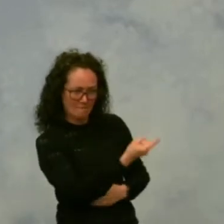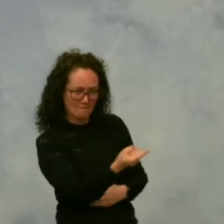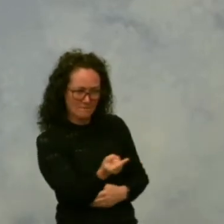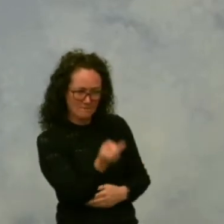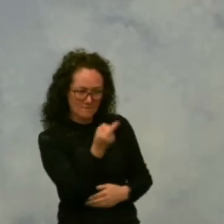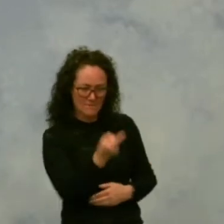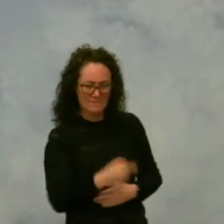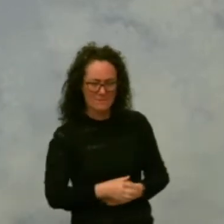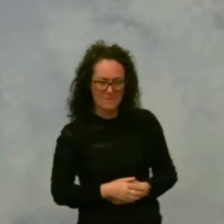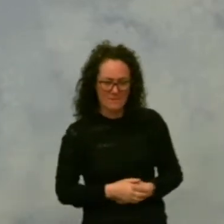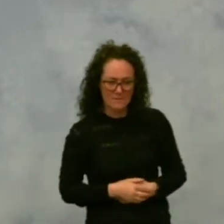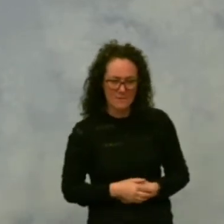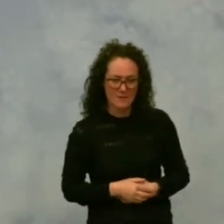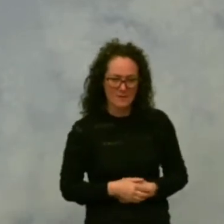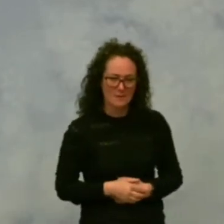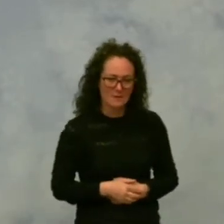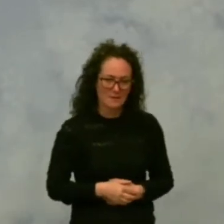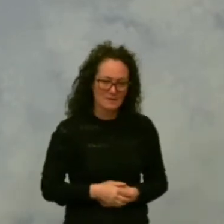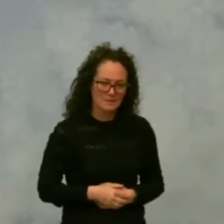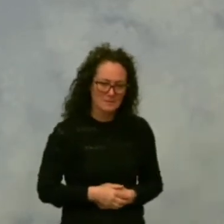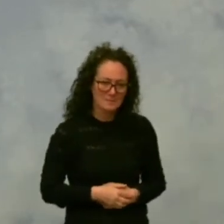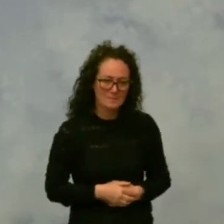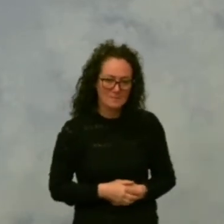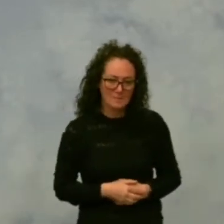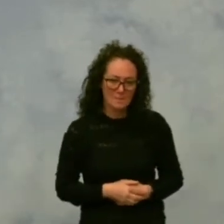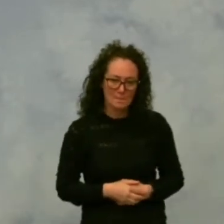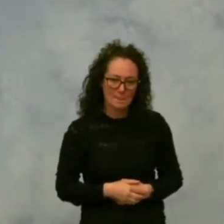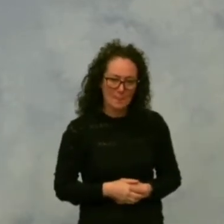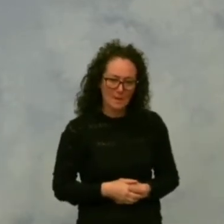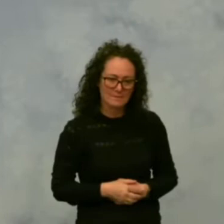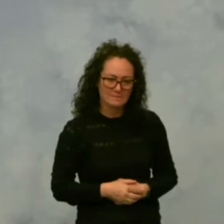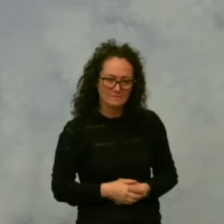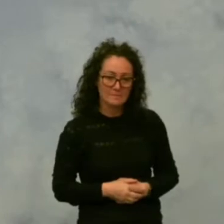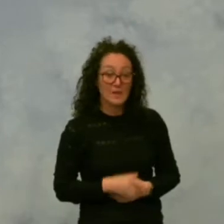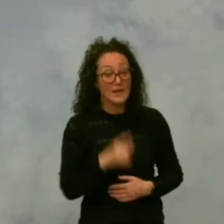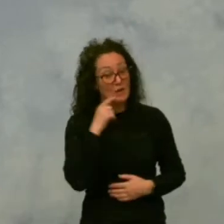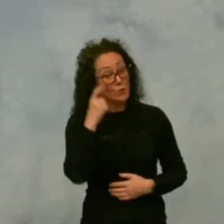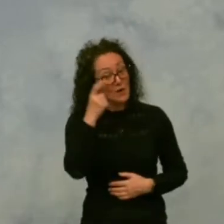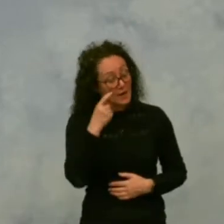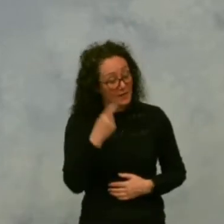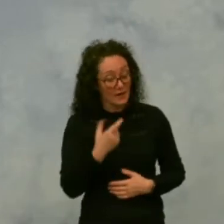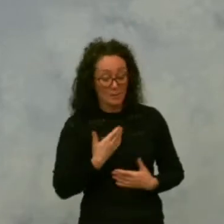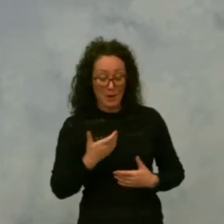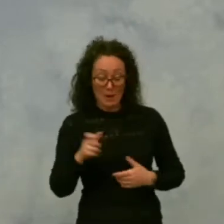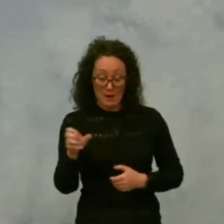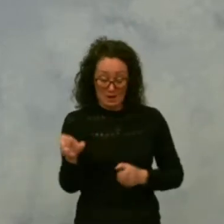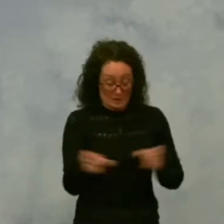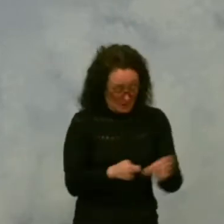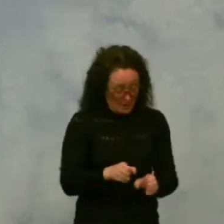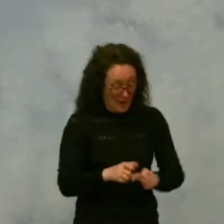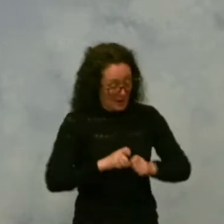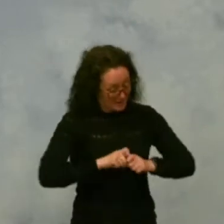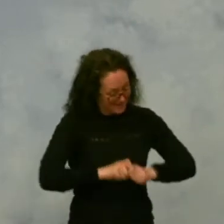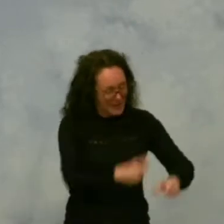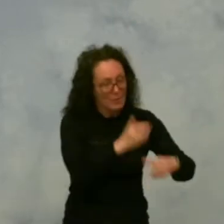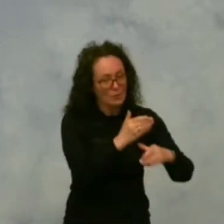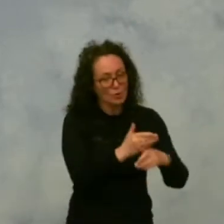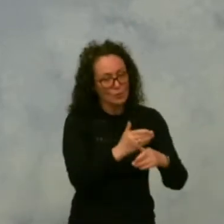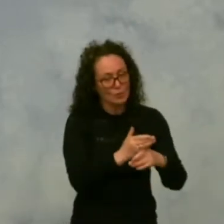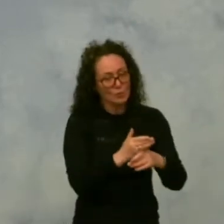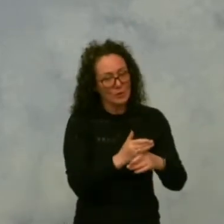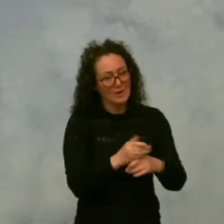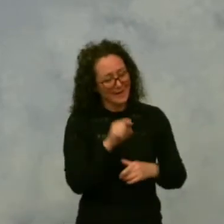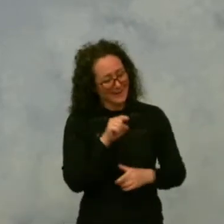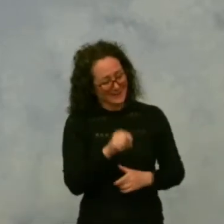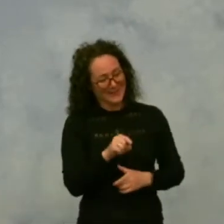terms of kind of, the retention and progression and staff motivation. So it would be useful